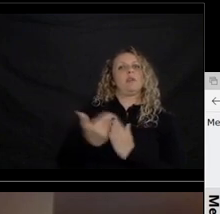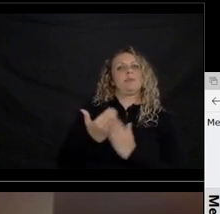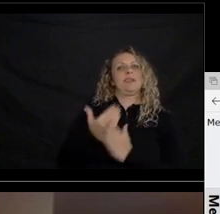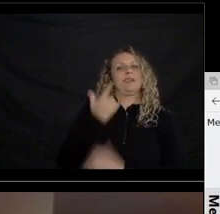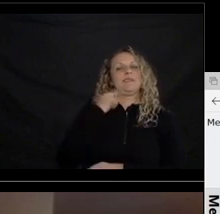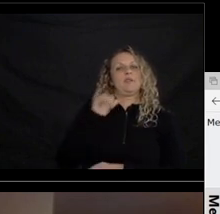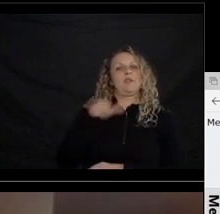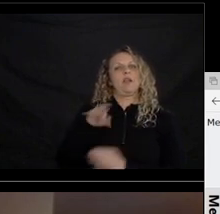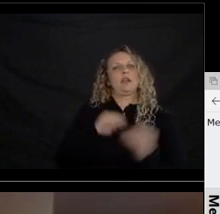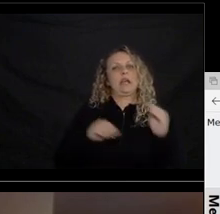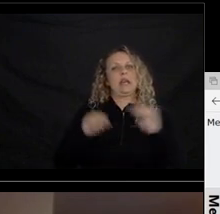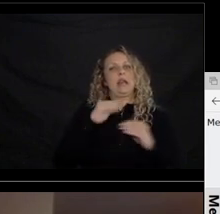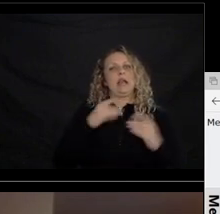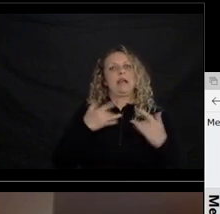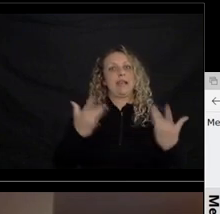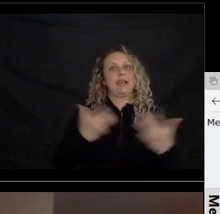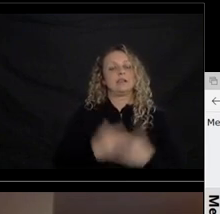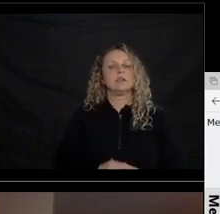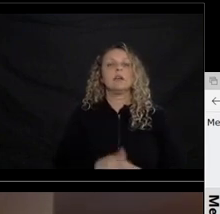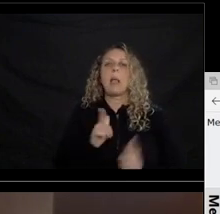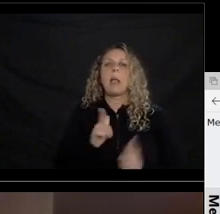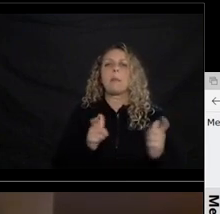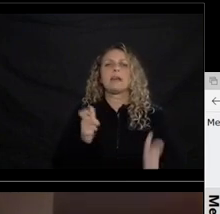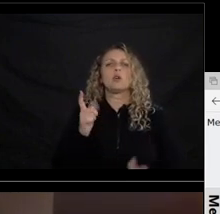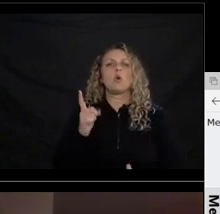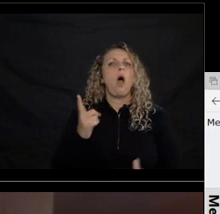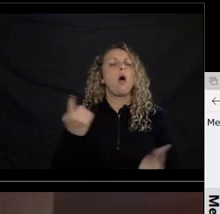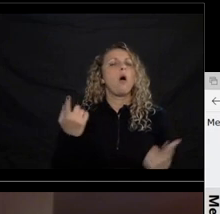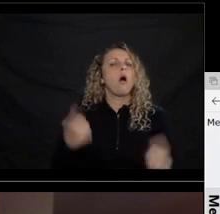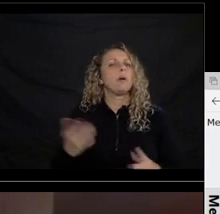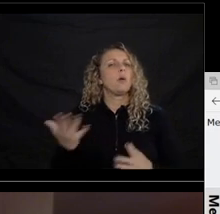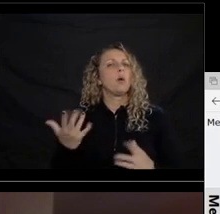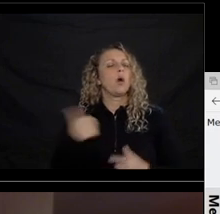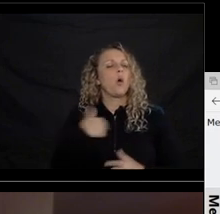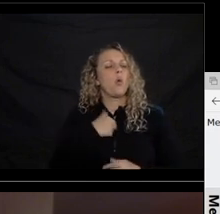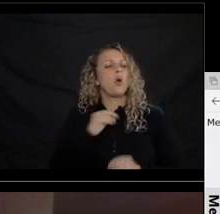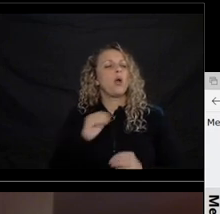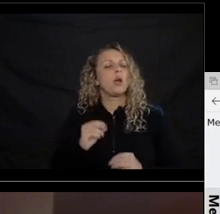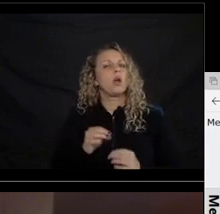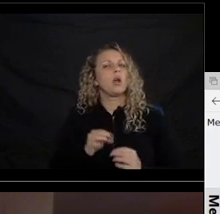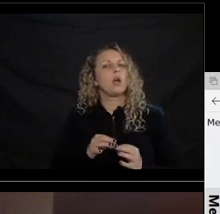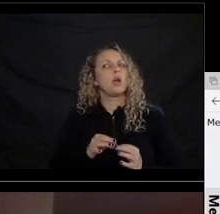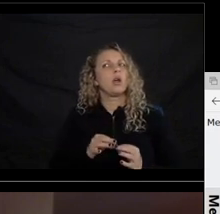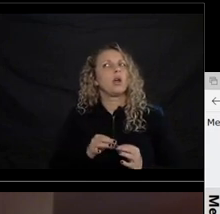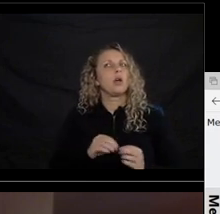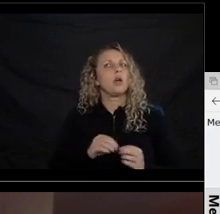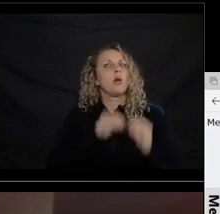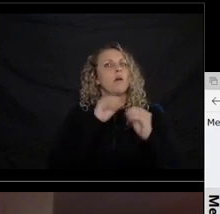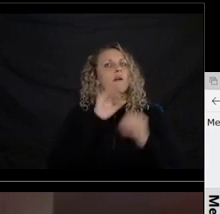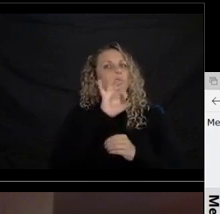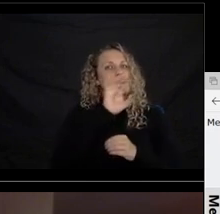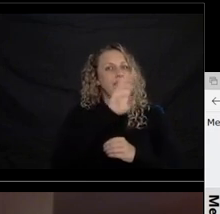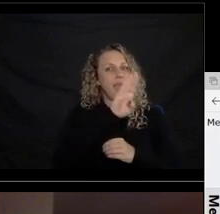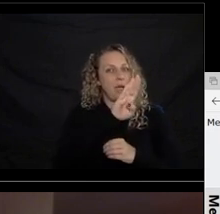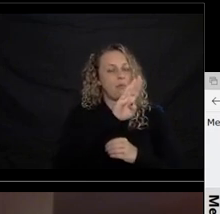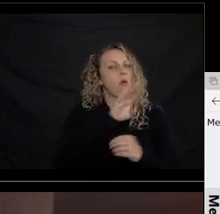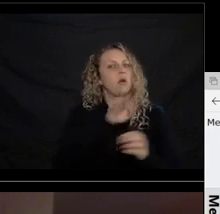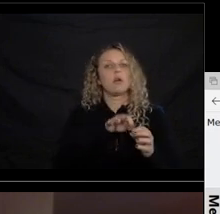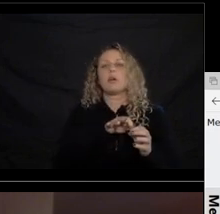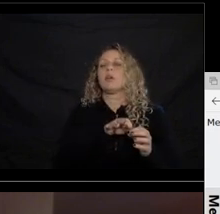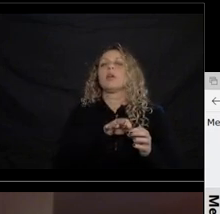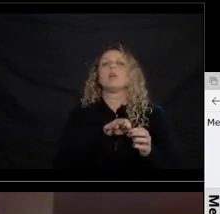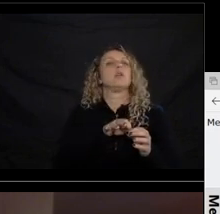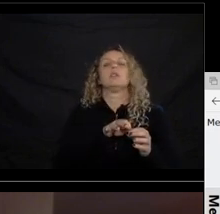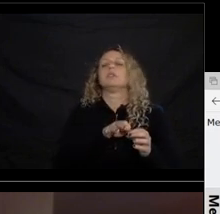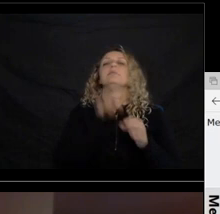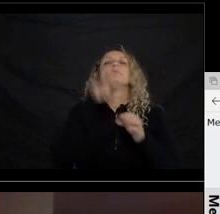the Kinetic event. The biggest one of which is where we moved the date from February to March. It's now March